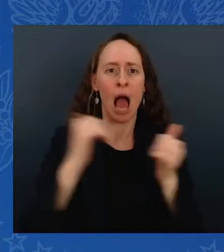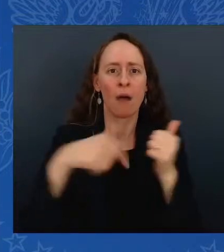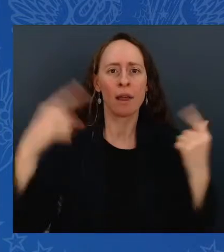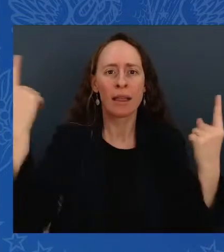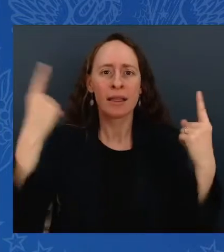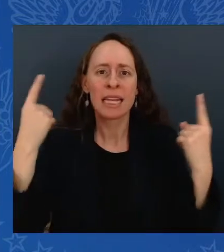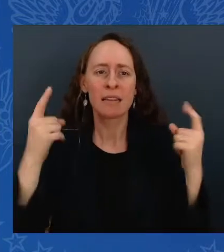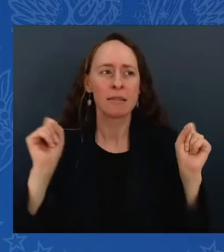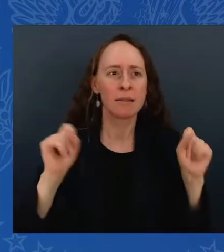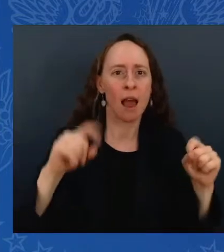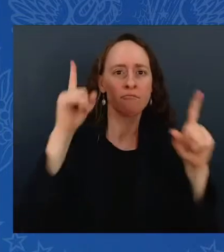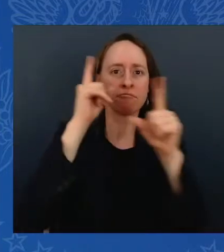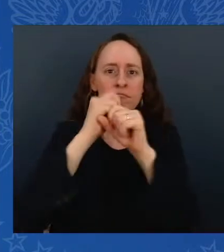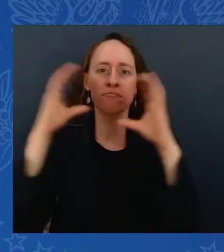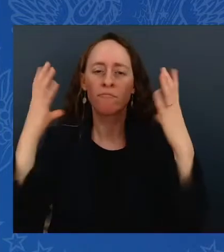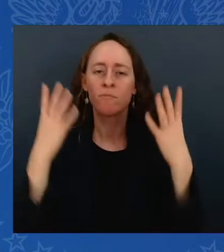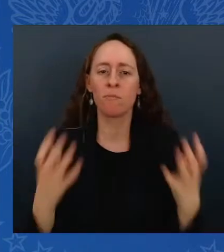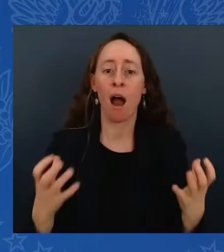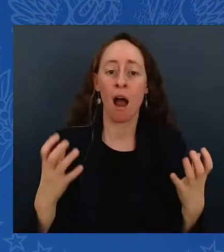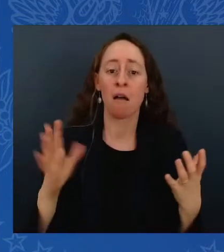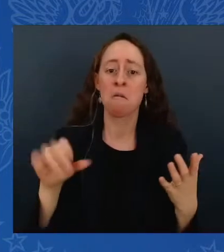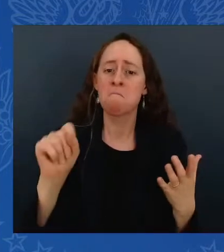fail, but we think big."